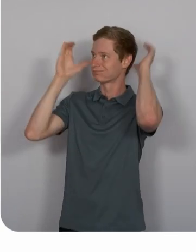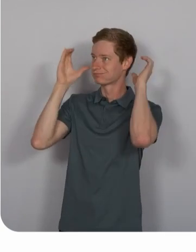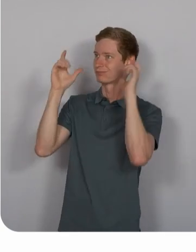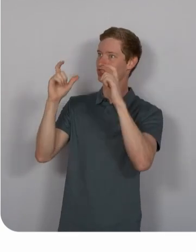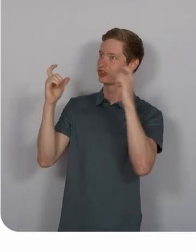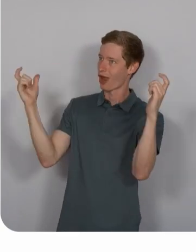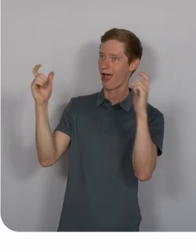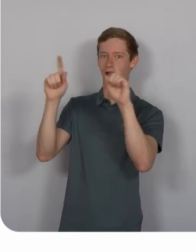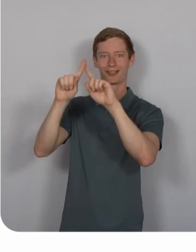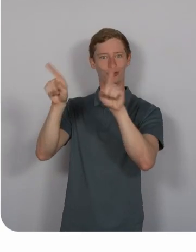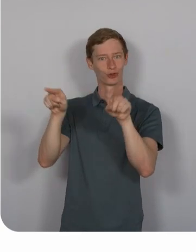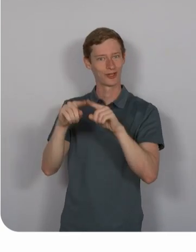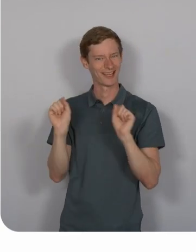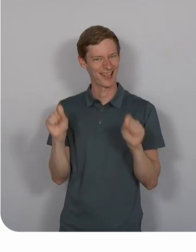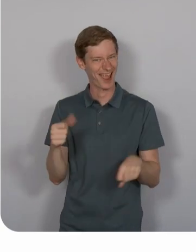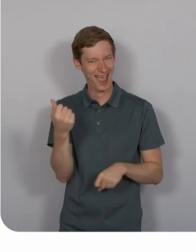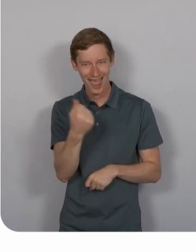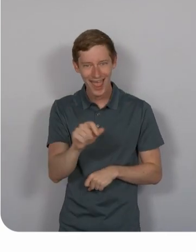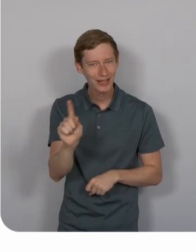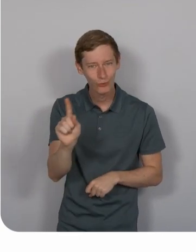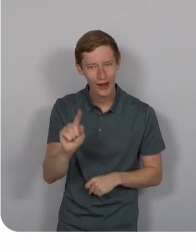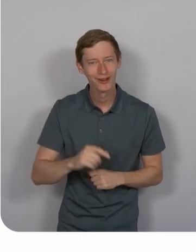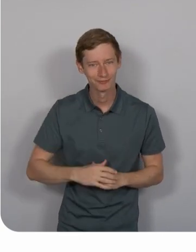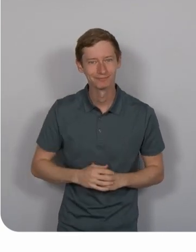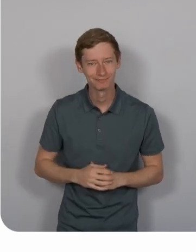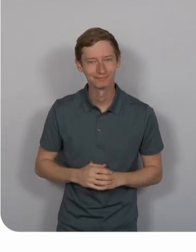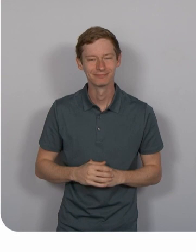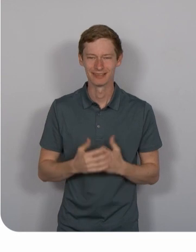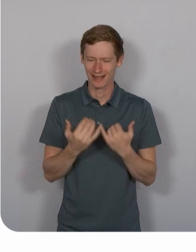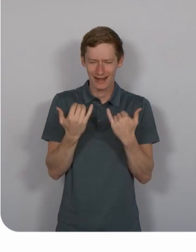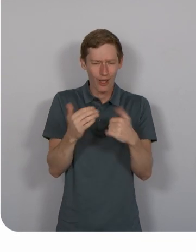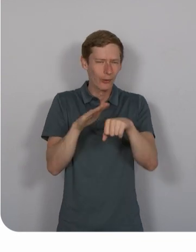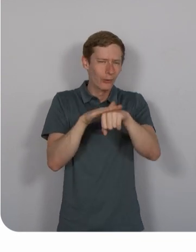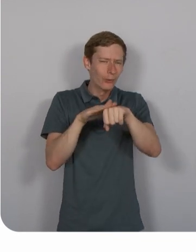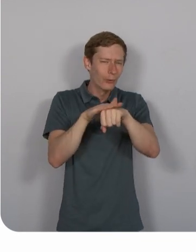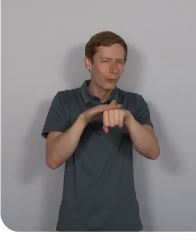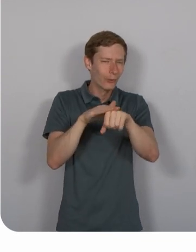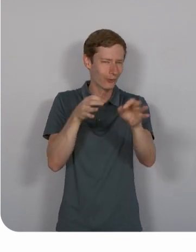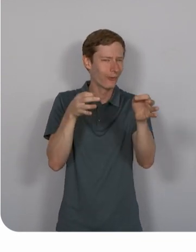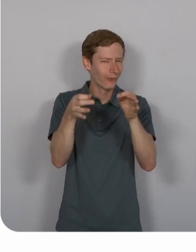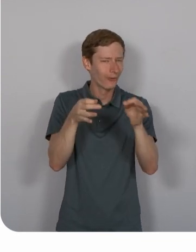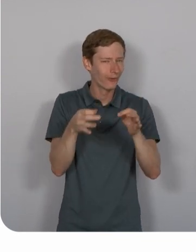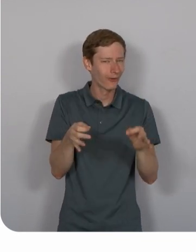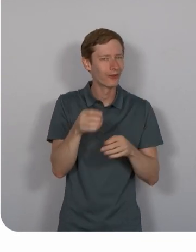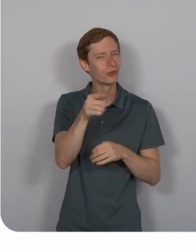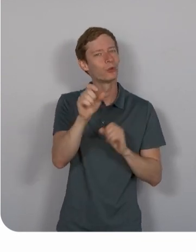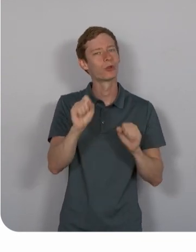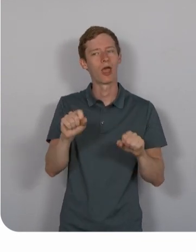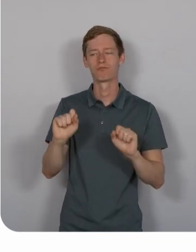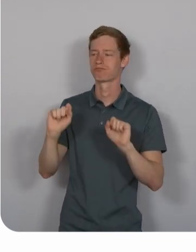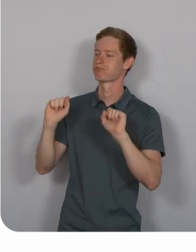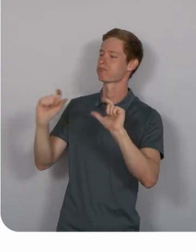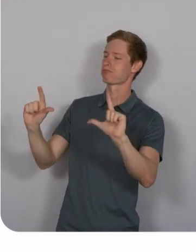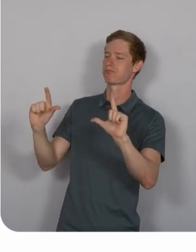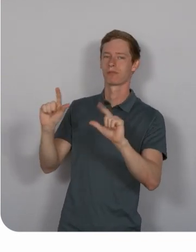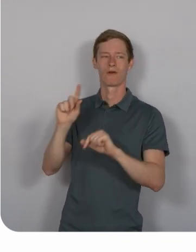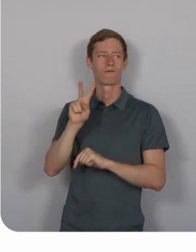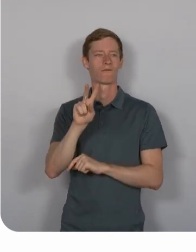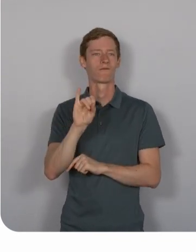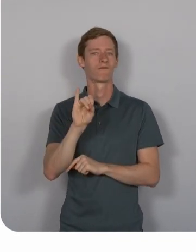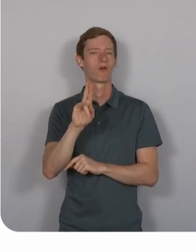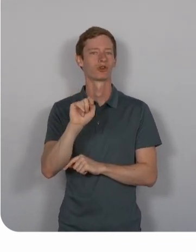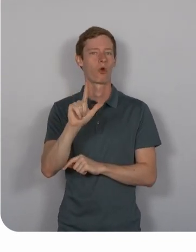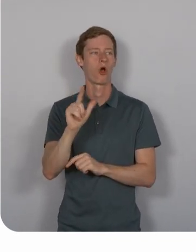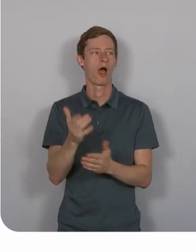Now, we're just scratching the surface of what's going to be possible when you can drop virtual objects into your physical